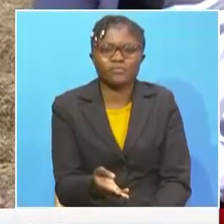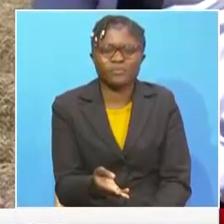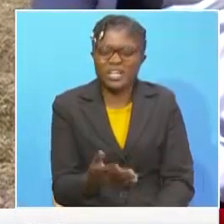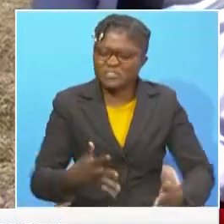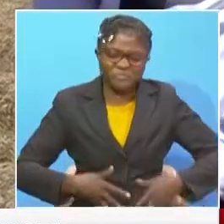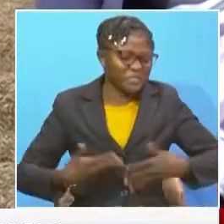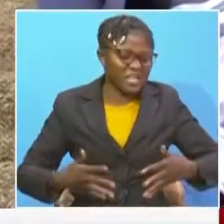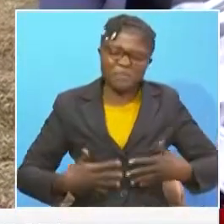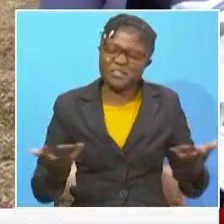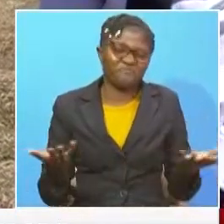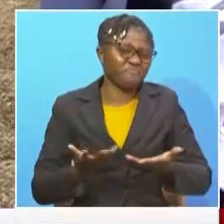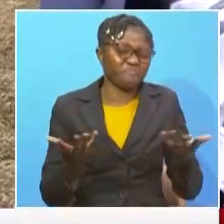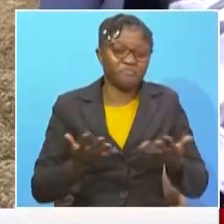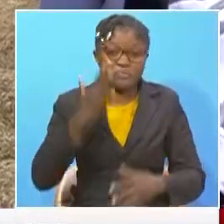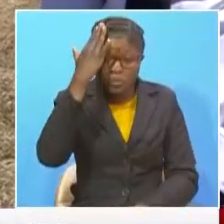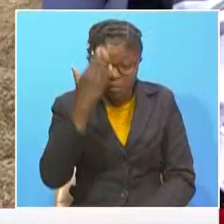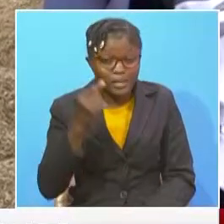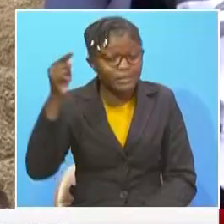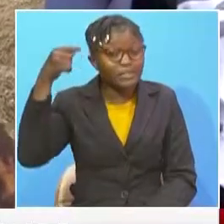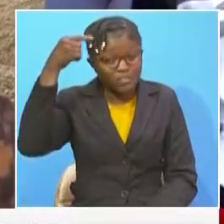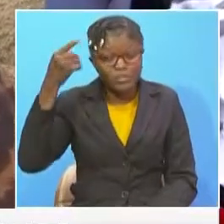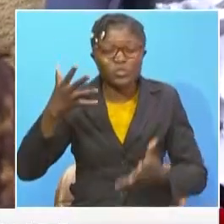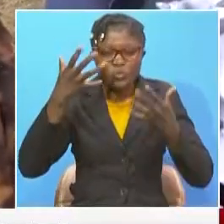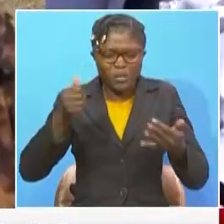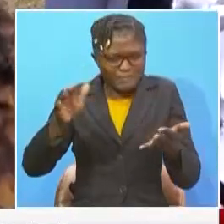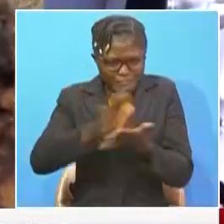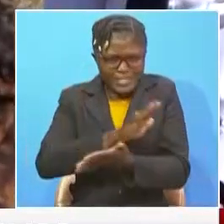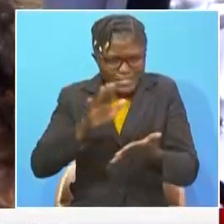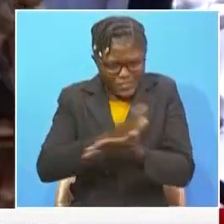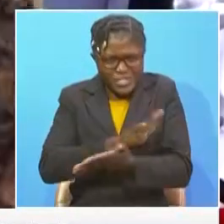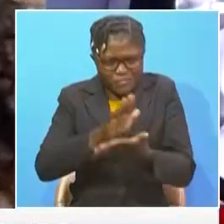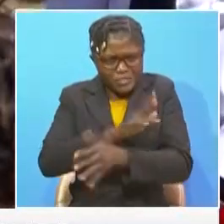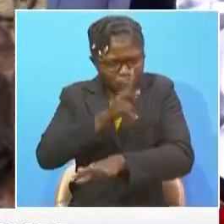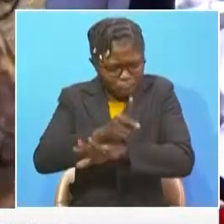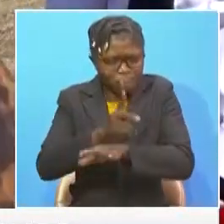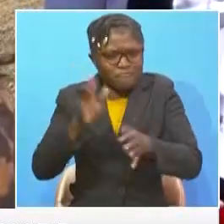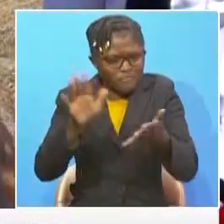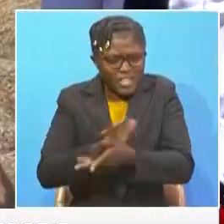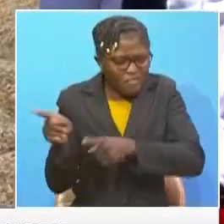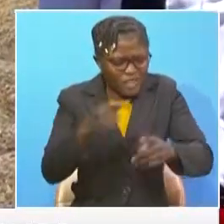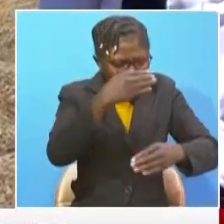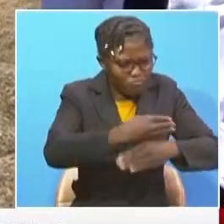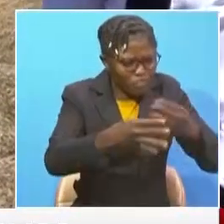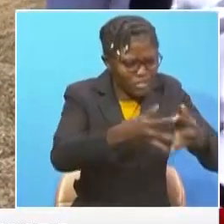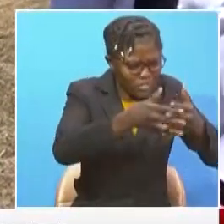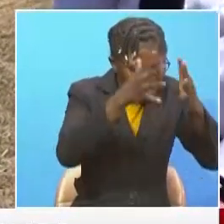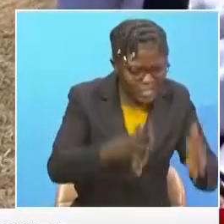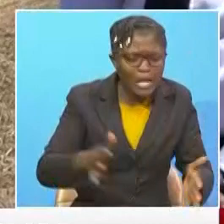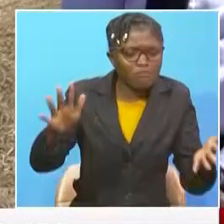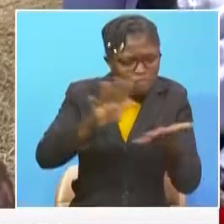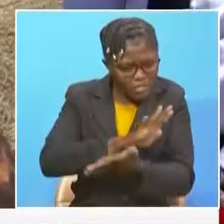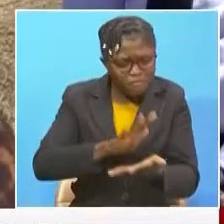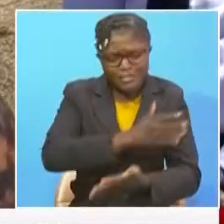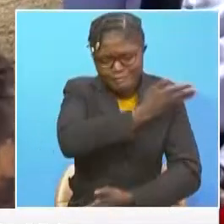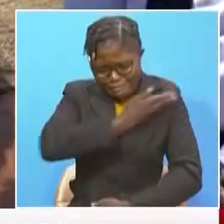I'm not very happy, because as government we want the speed implementation of projects. Whenever a contractor is given a project, they have to put